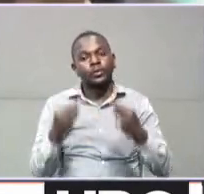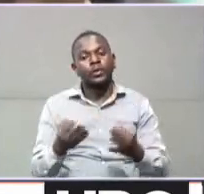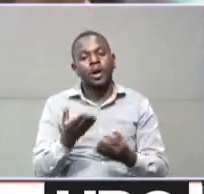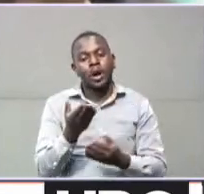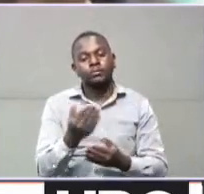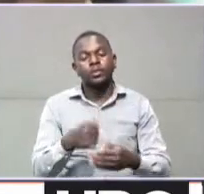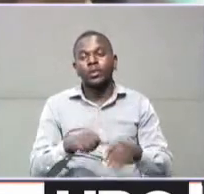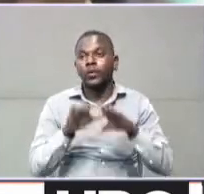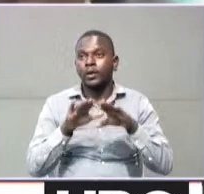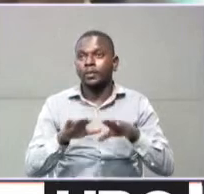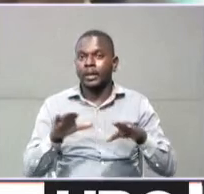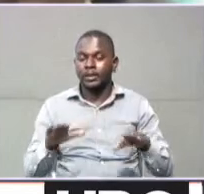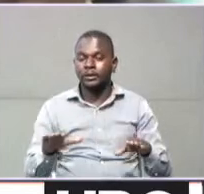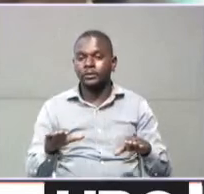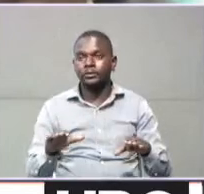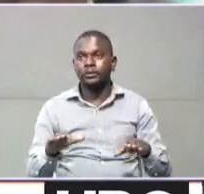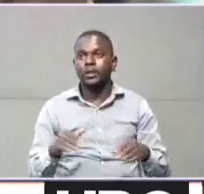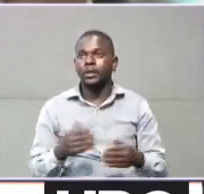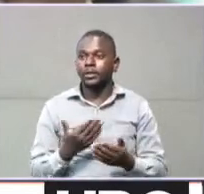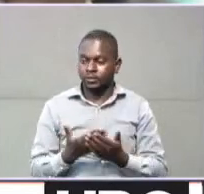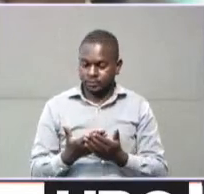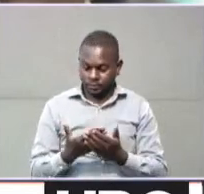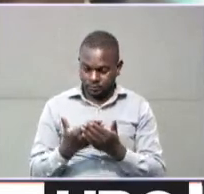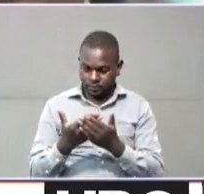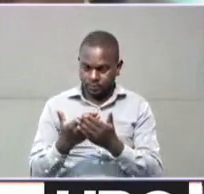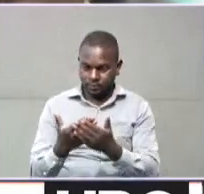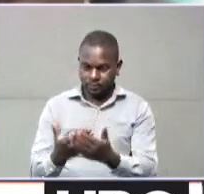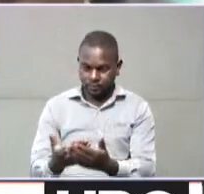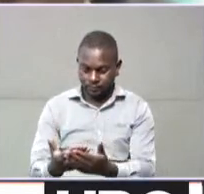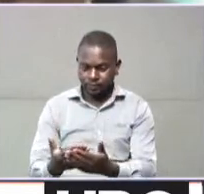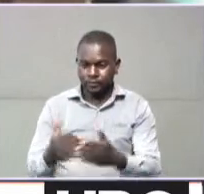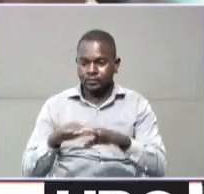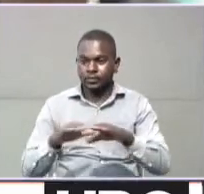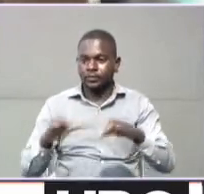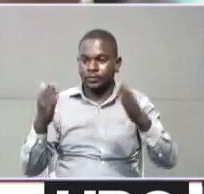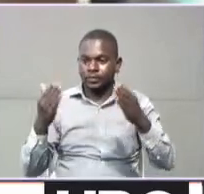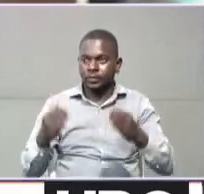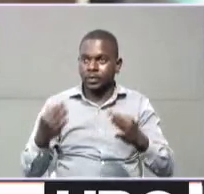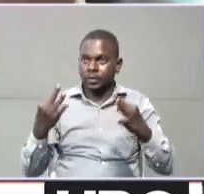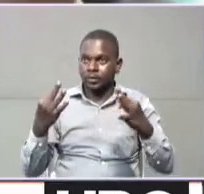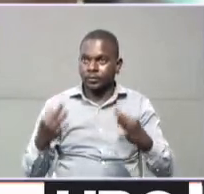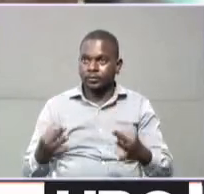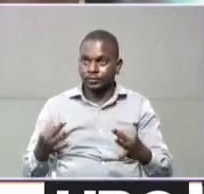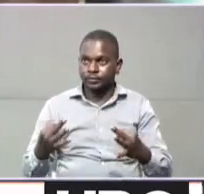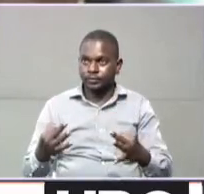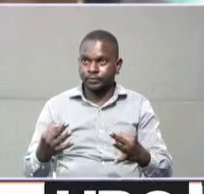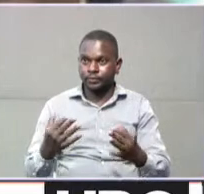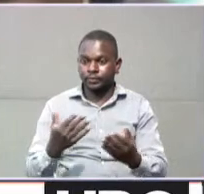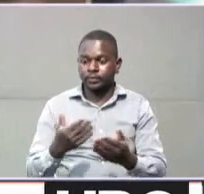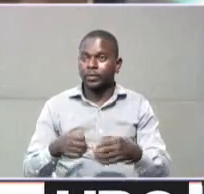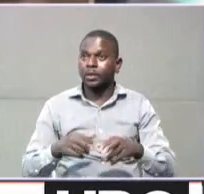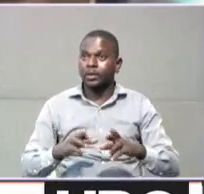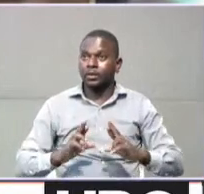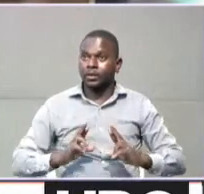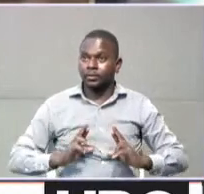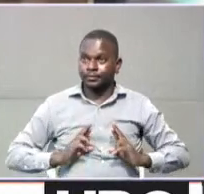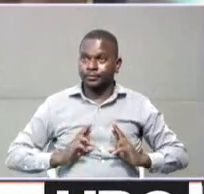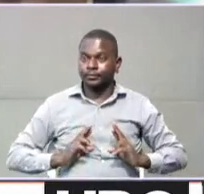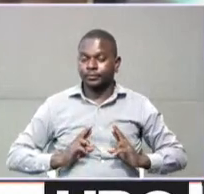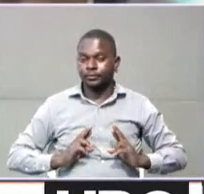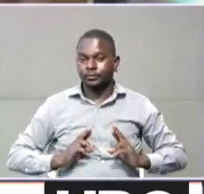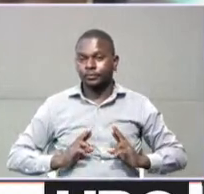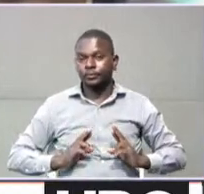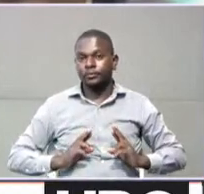market i beg to lay the products rather the results of